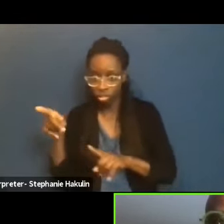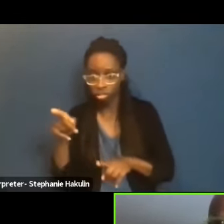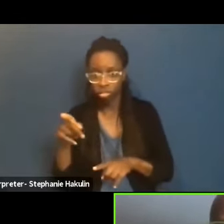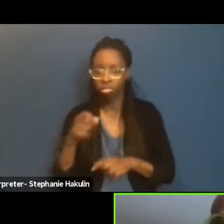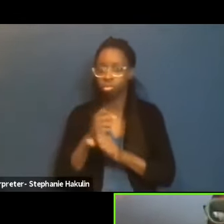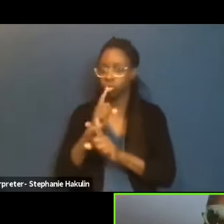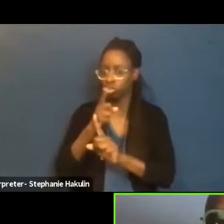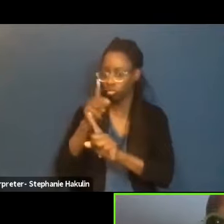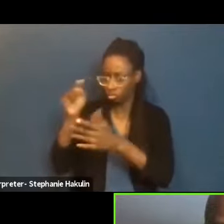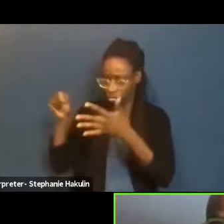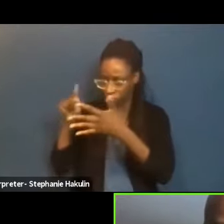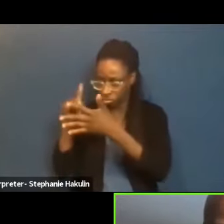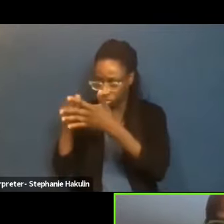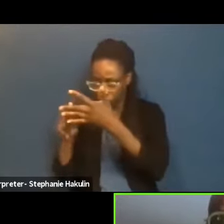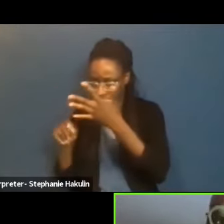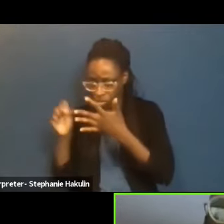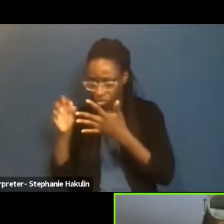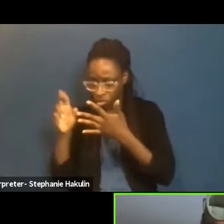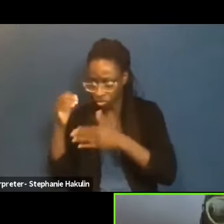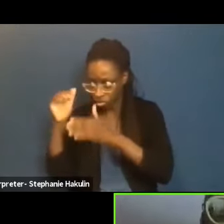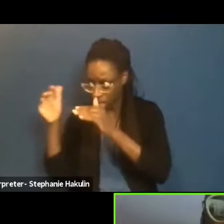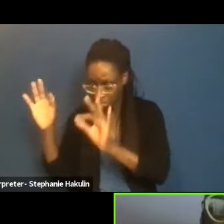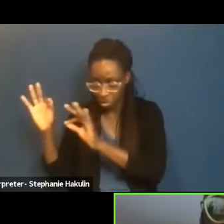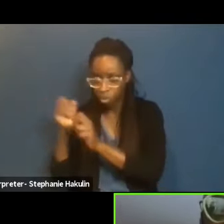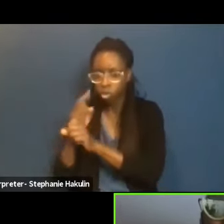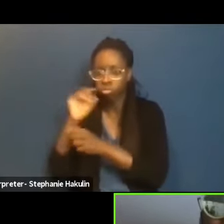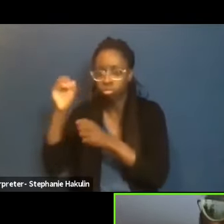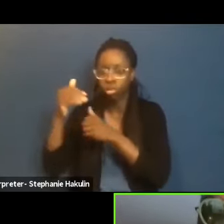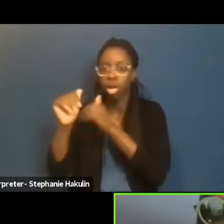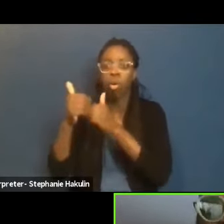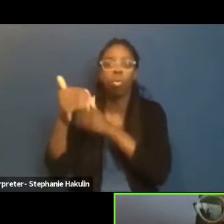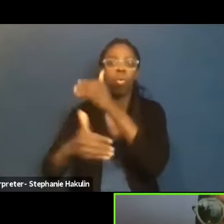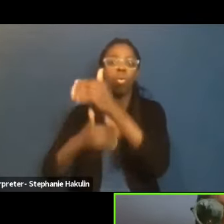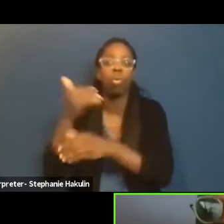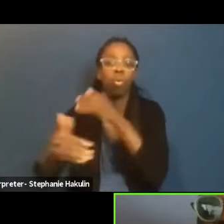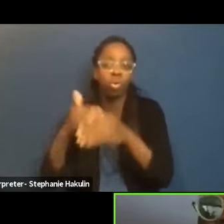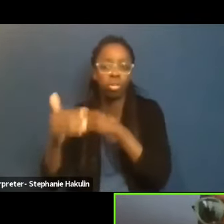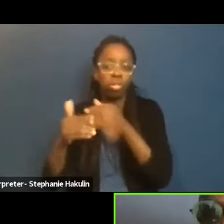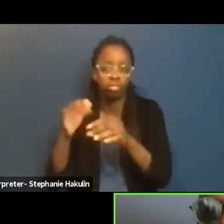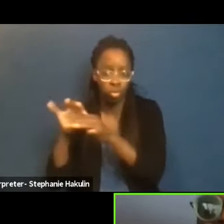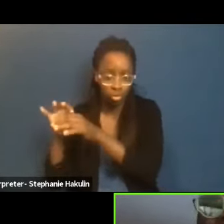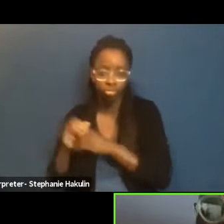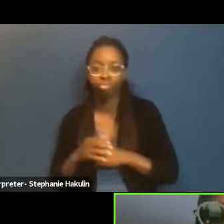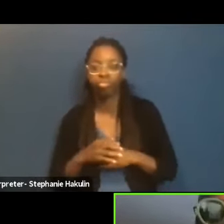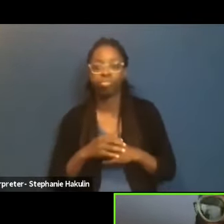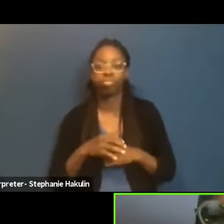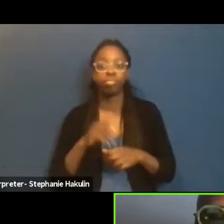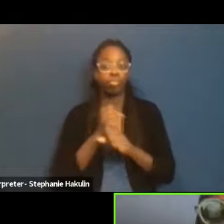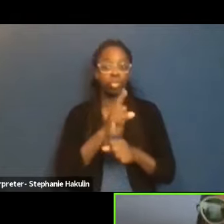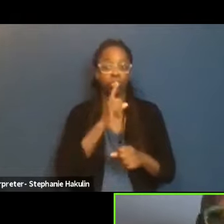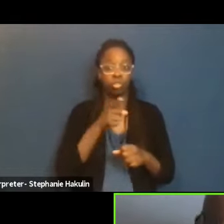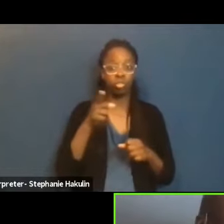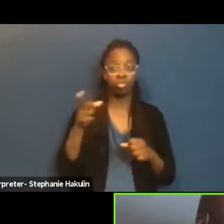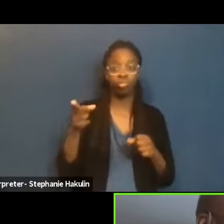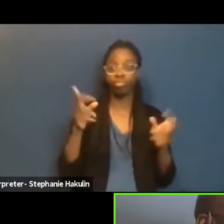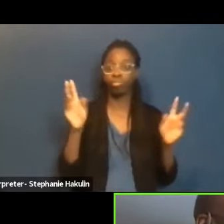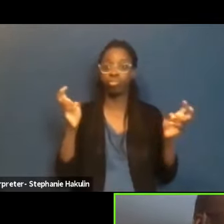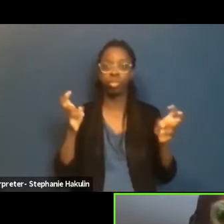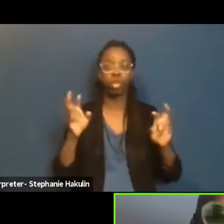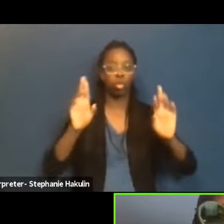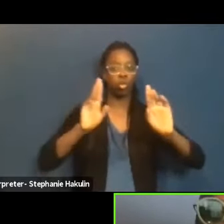what the fuck they doing before we go further in, we are going to have a calibration poet. Go in,